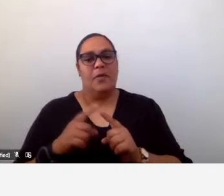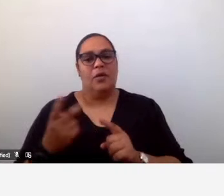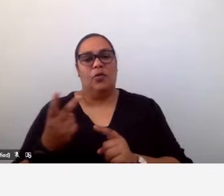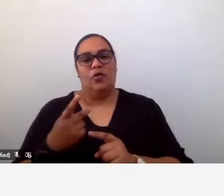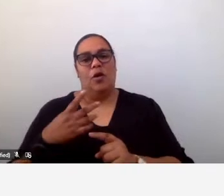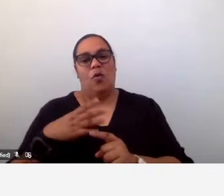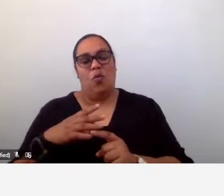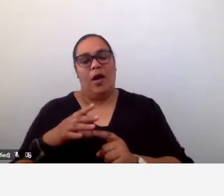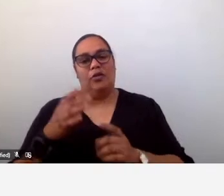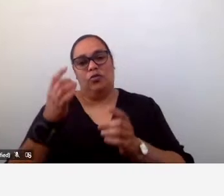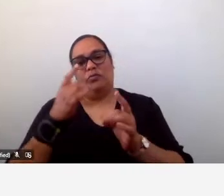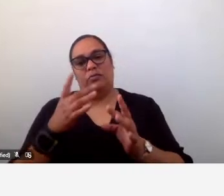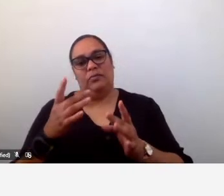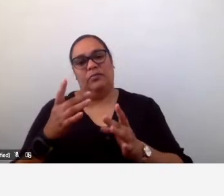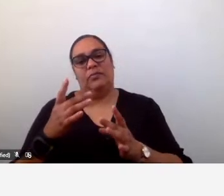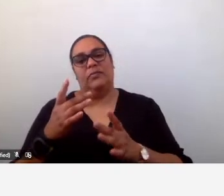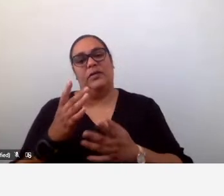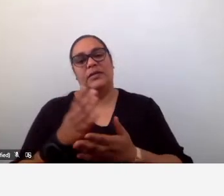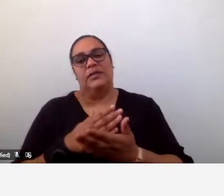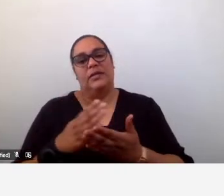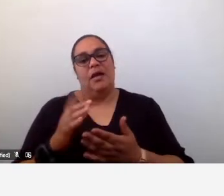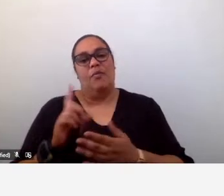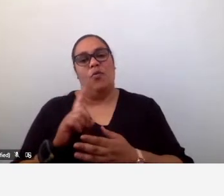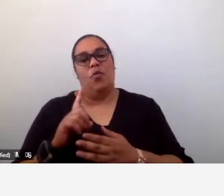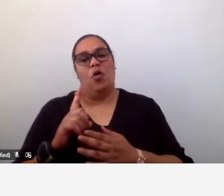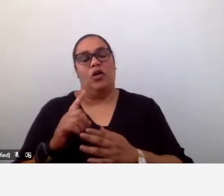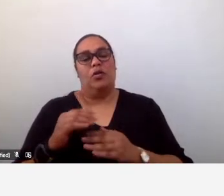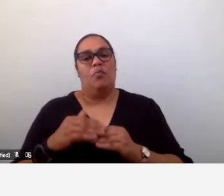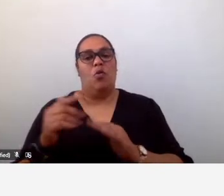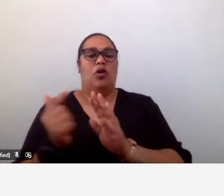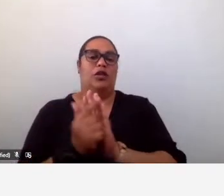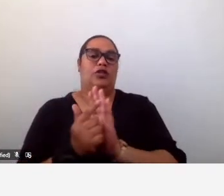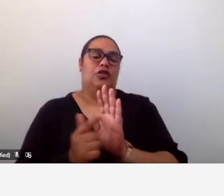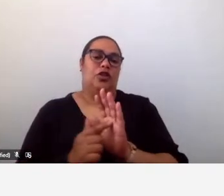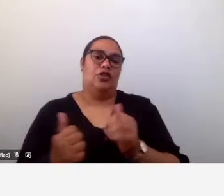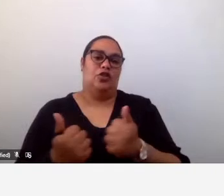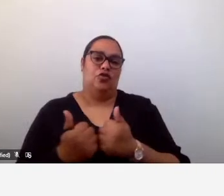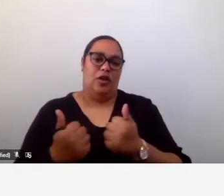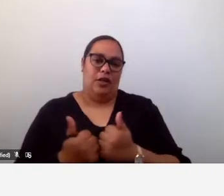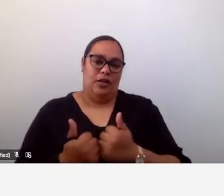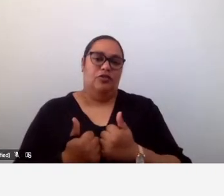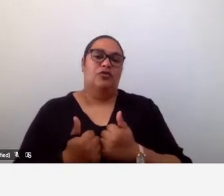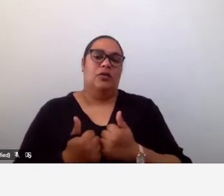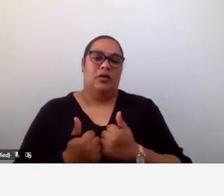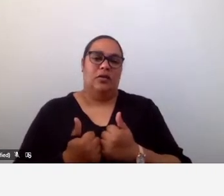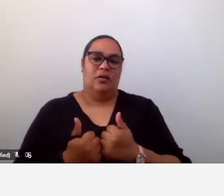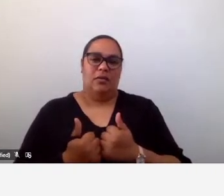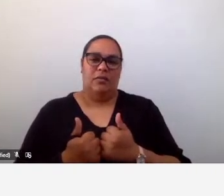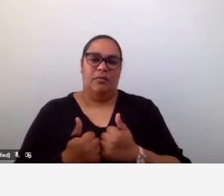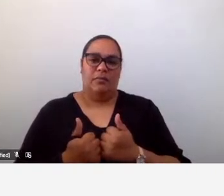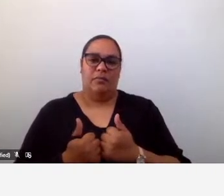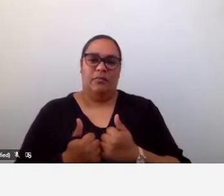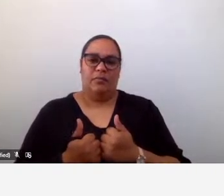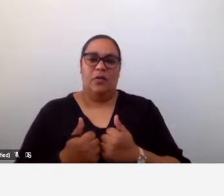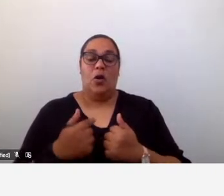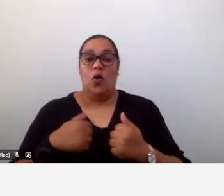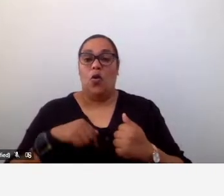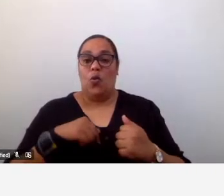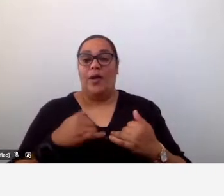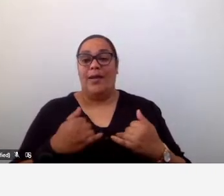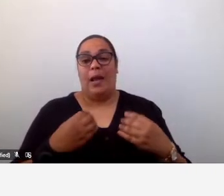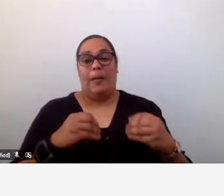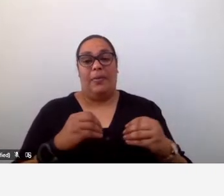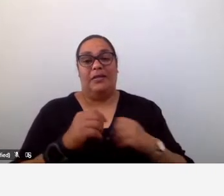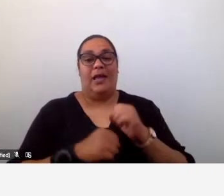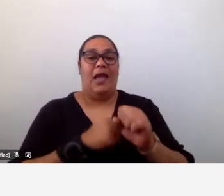to highlight some of the more legislative challenges, you see, and then which impact negatively. We are busy dealing with